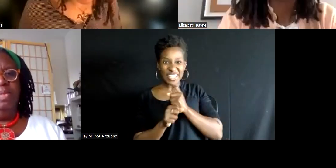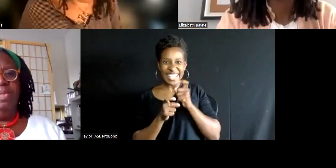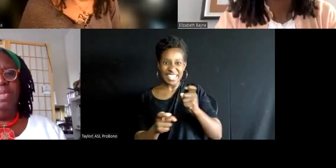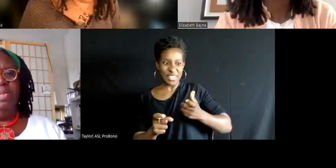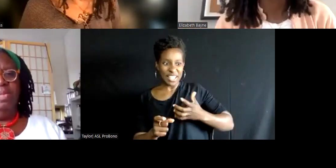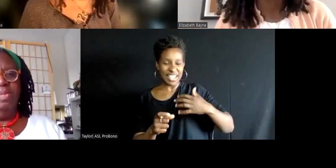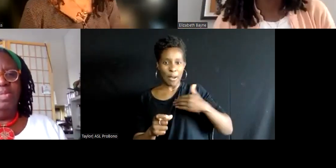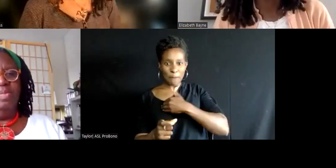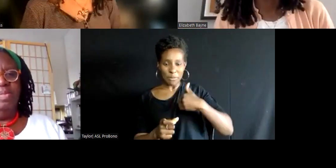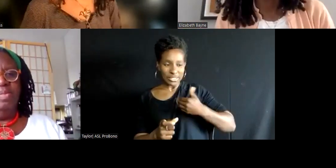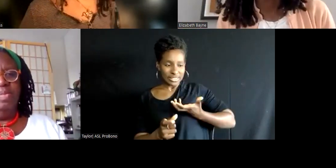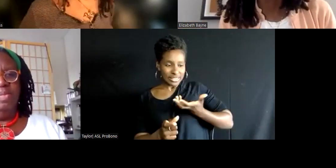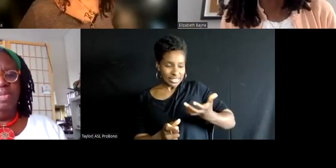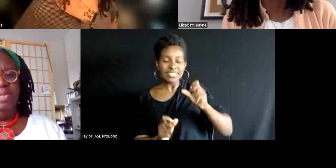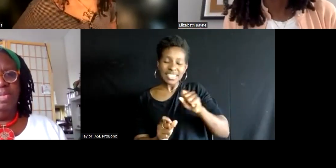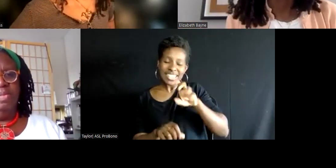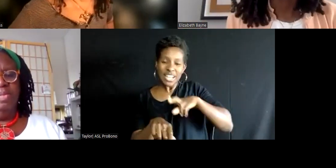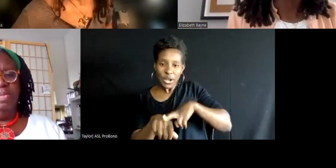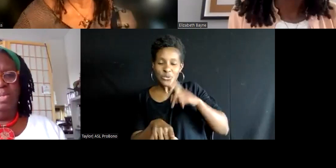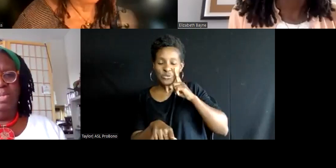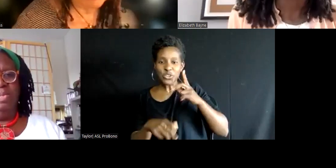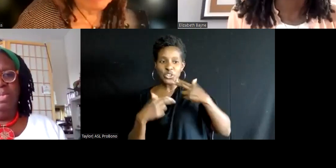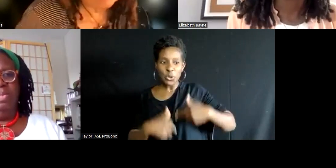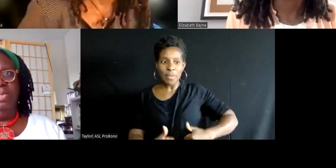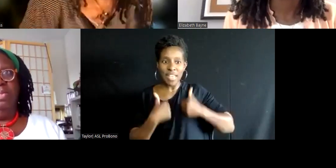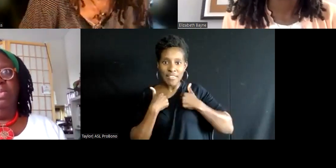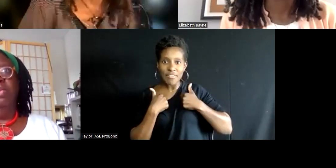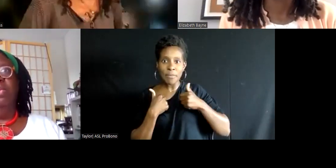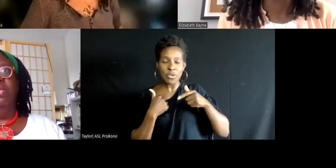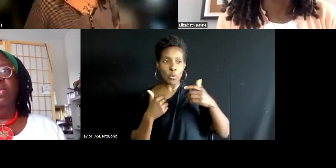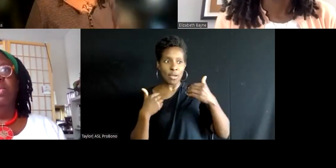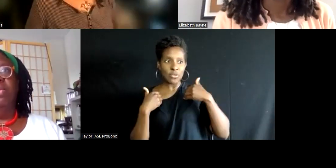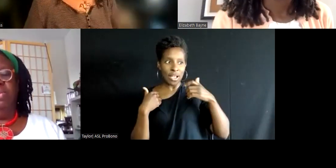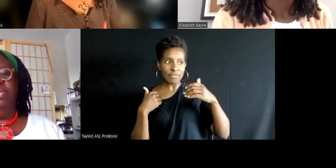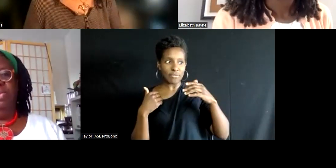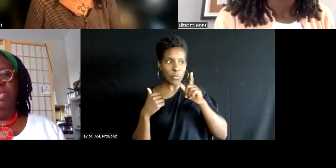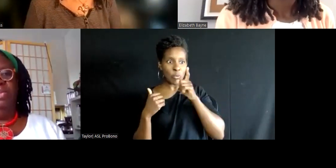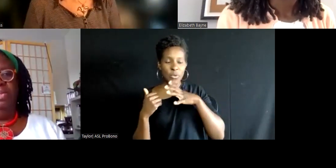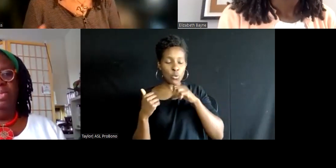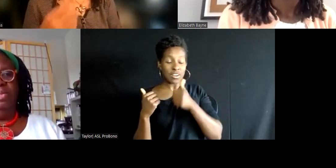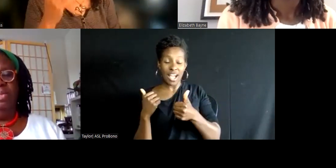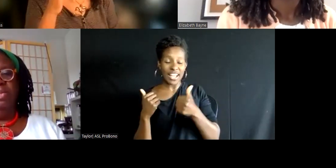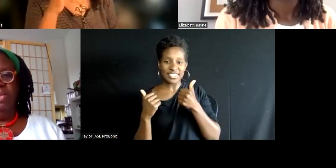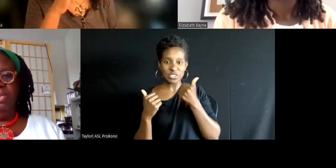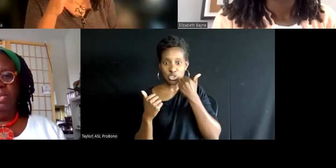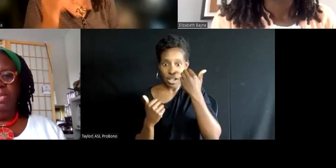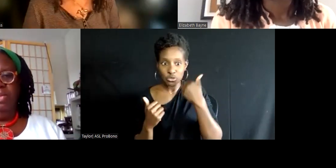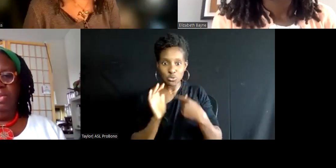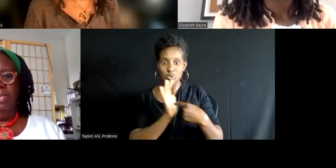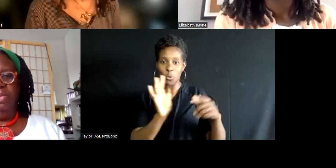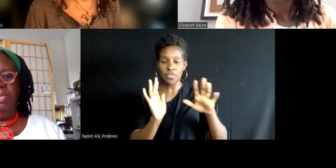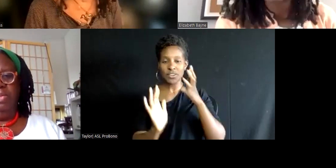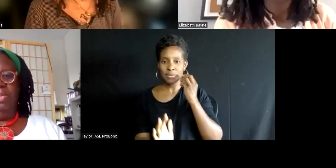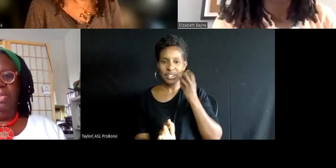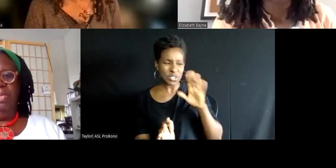natural. part of human life. You do have to find women who aren't squeamish about that and who can talk about their own experience. Can you talk about how you found the